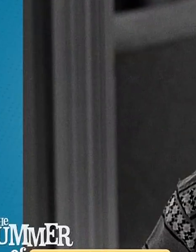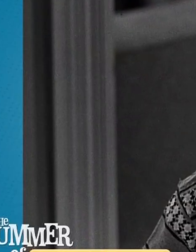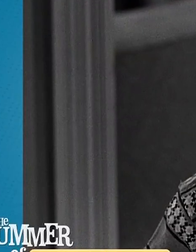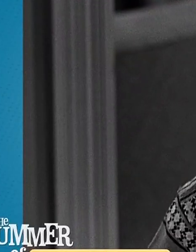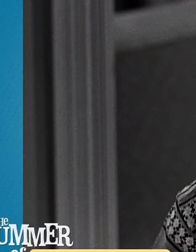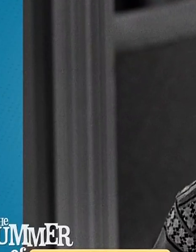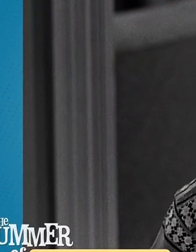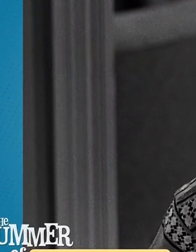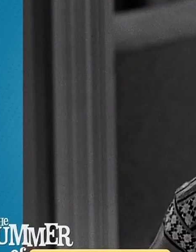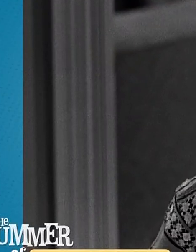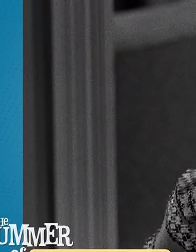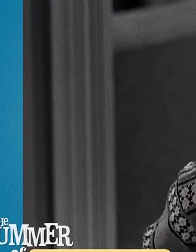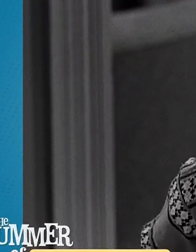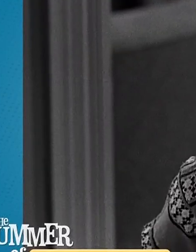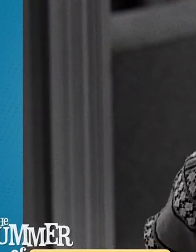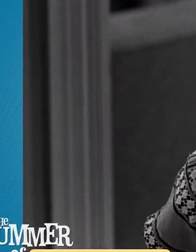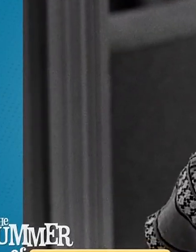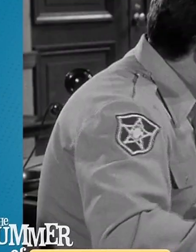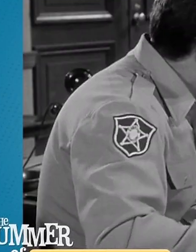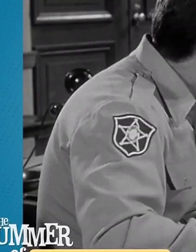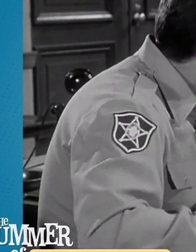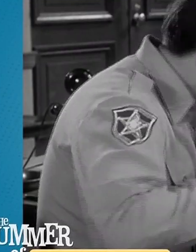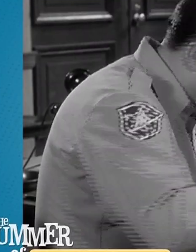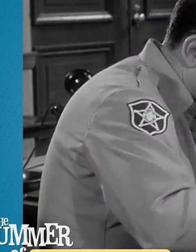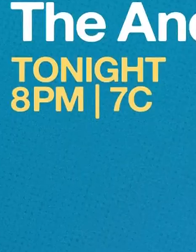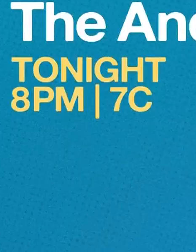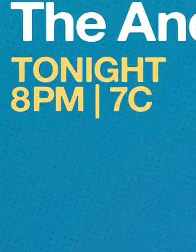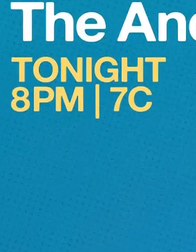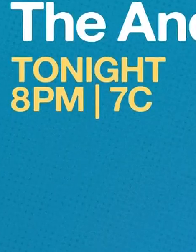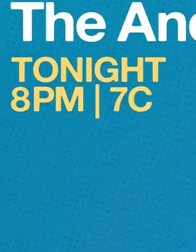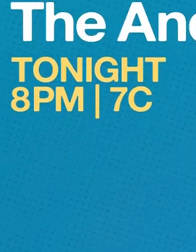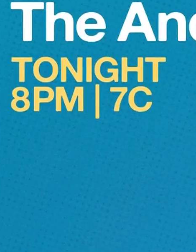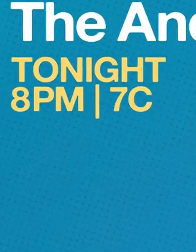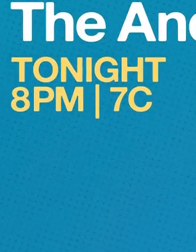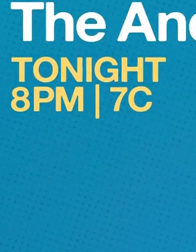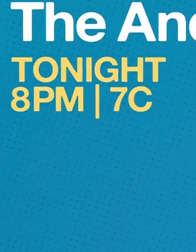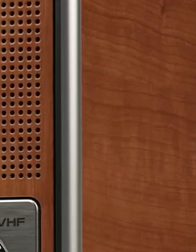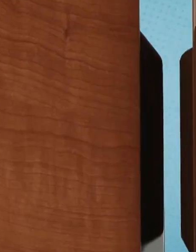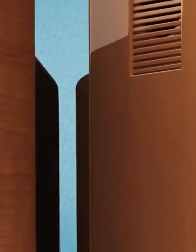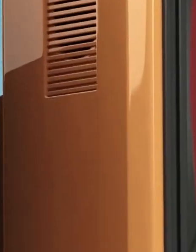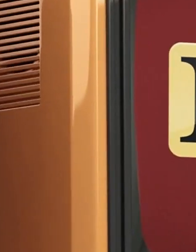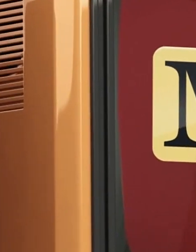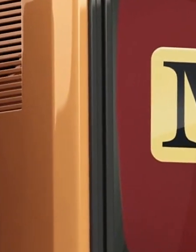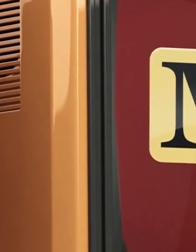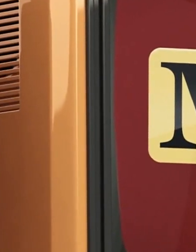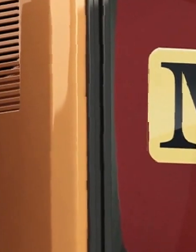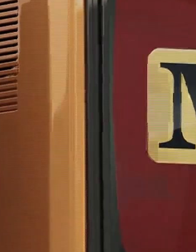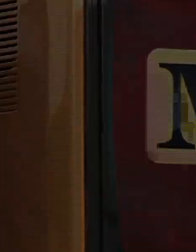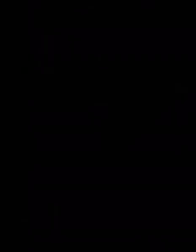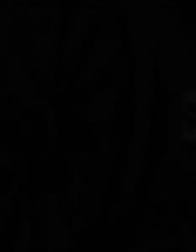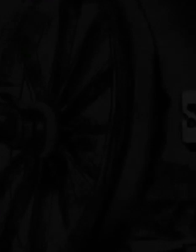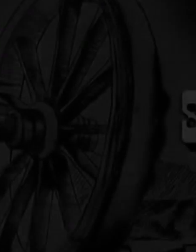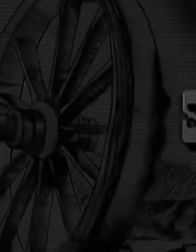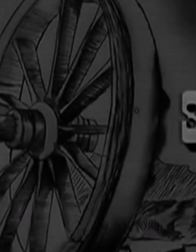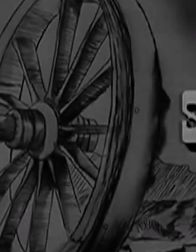Central. And watch Ronnie Howard on Andy Griffith. Oh, boy. Tonight at 8, 7 Central on